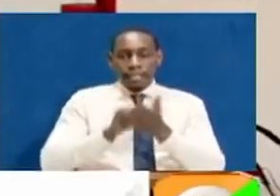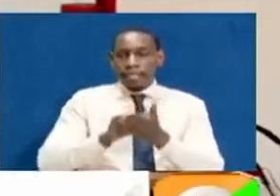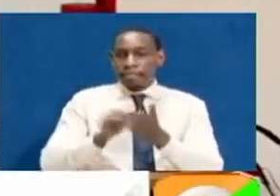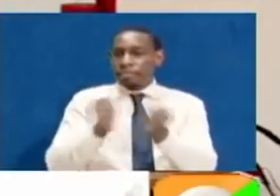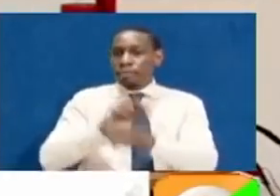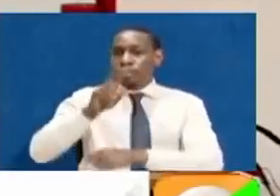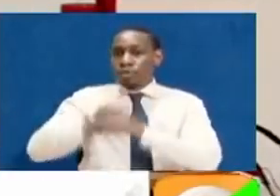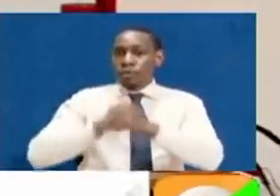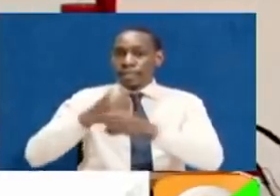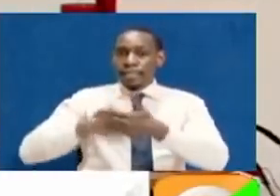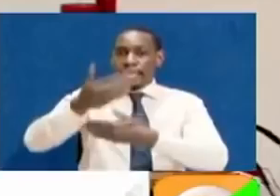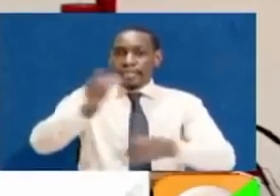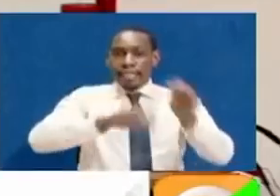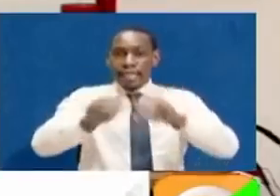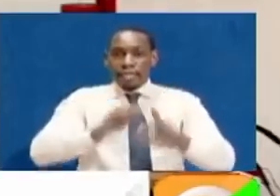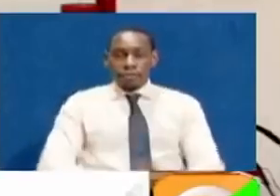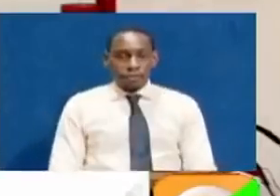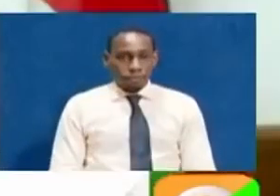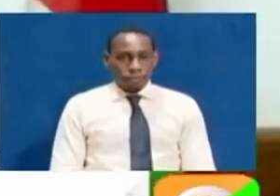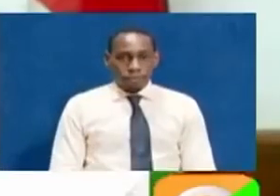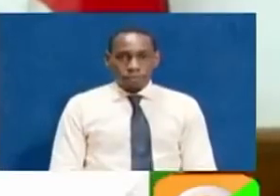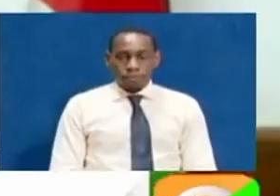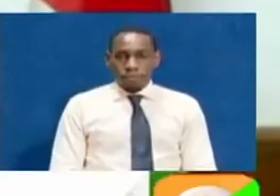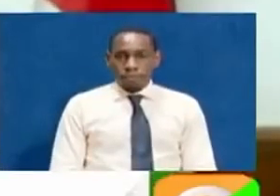2 years to the next election.